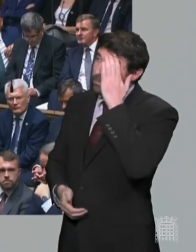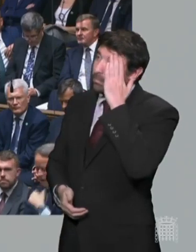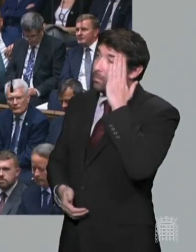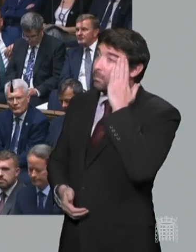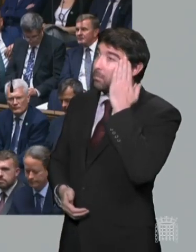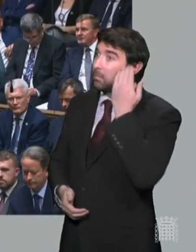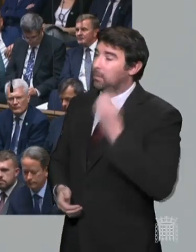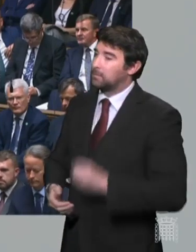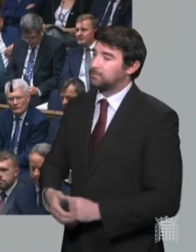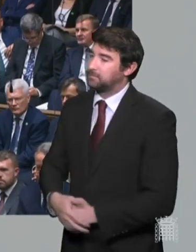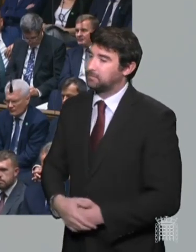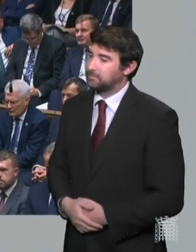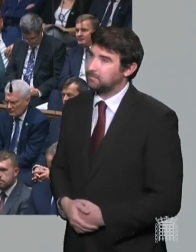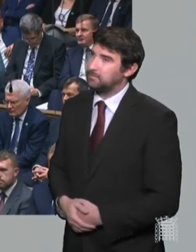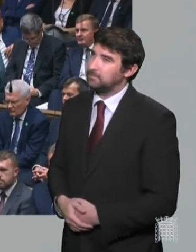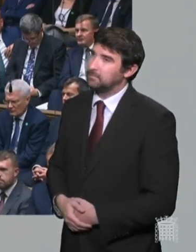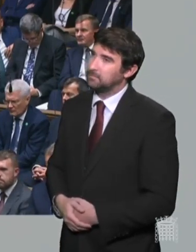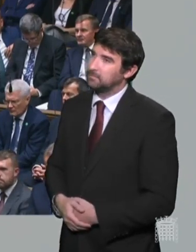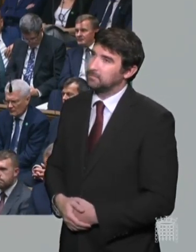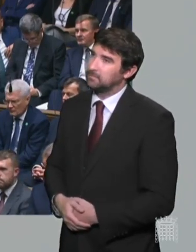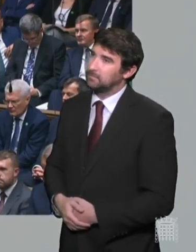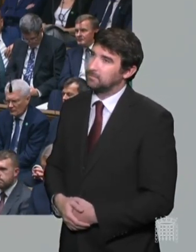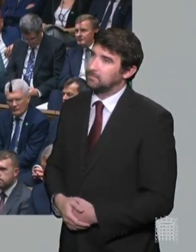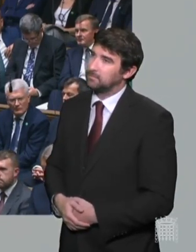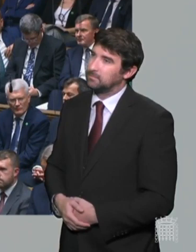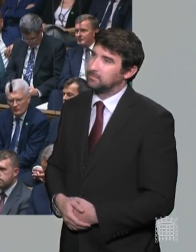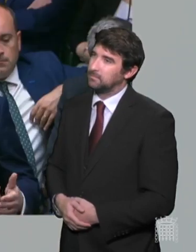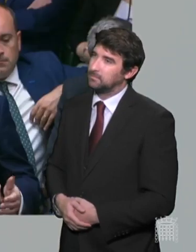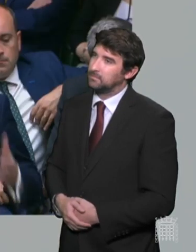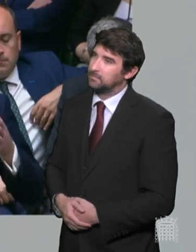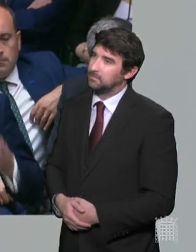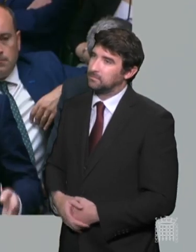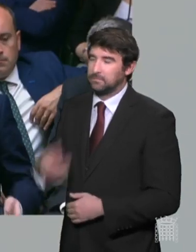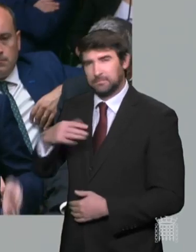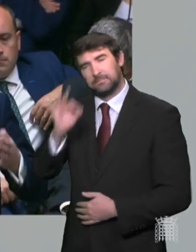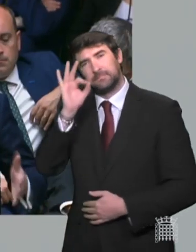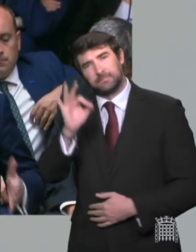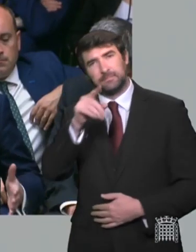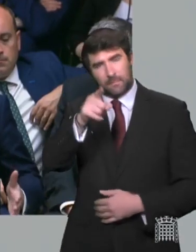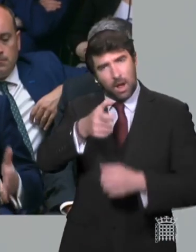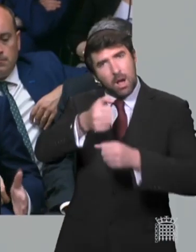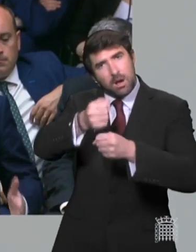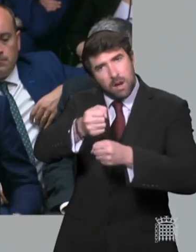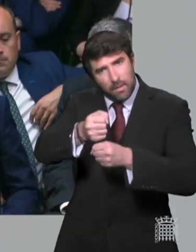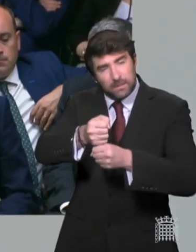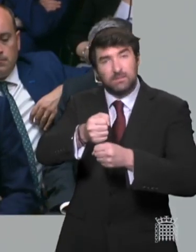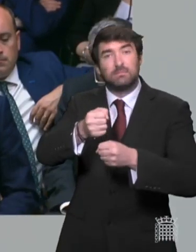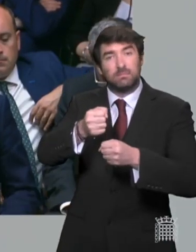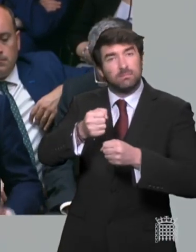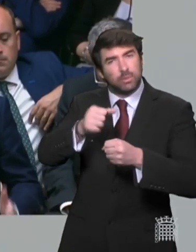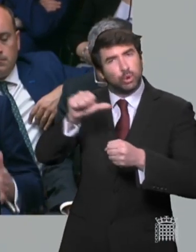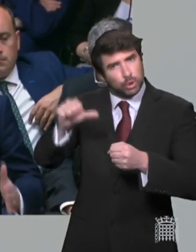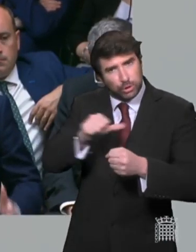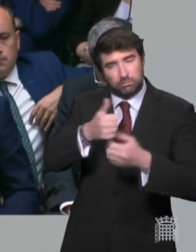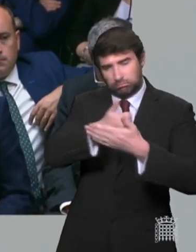healthcare strategy. Can the Prime Minister confirm what action the government is taking to implement regular reviews of healthcare provision